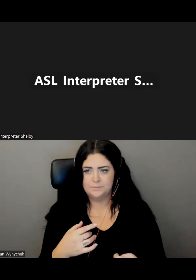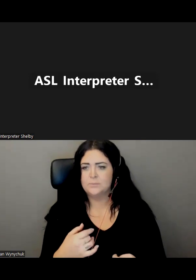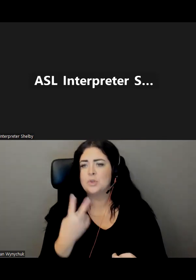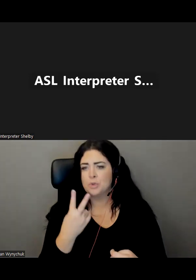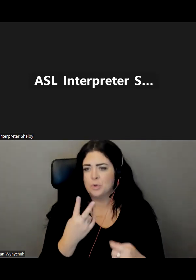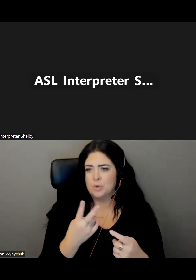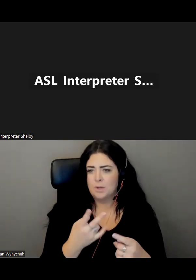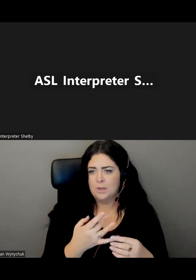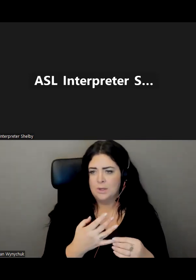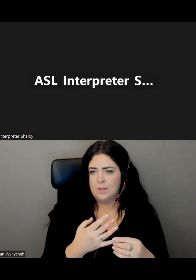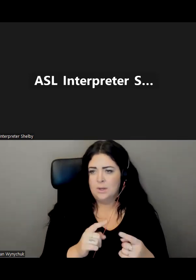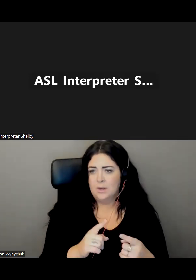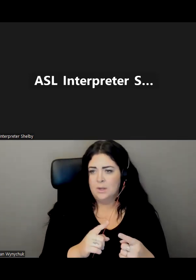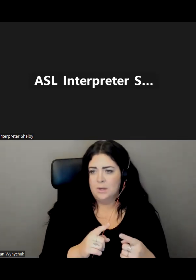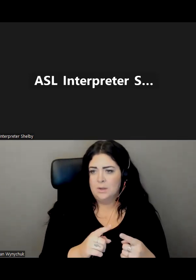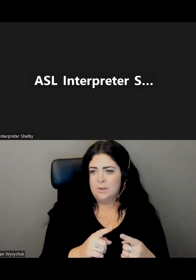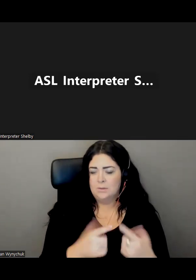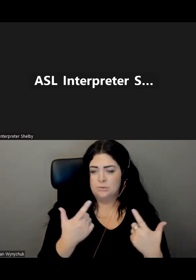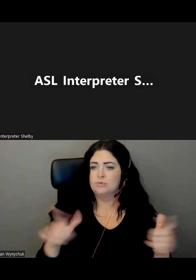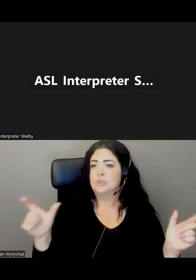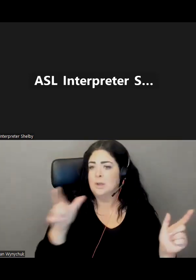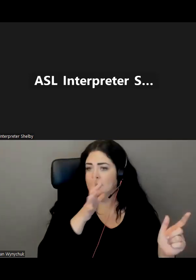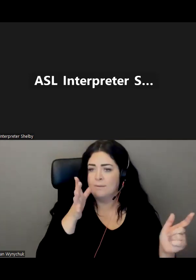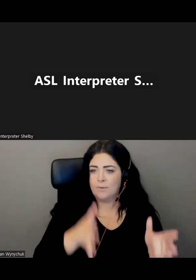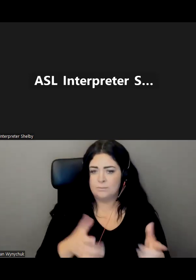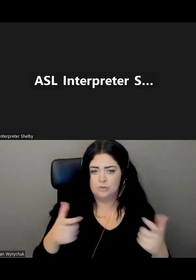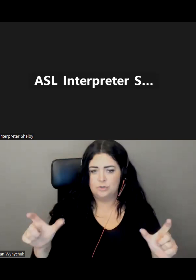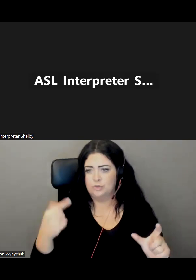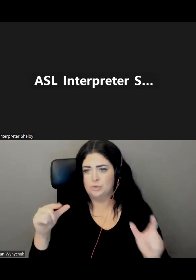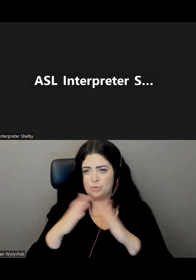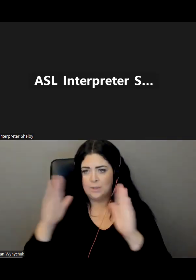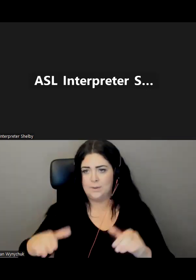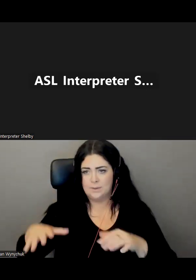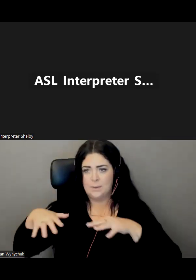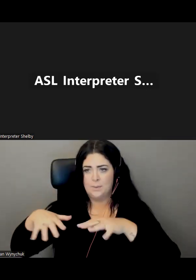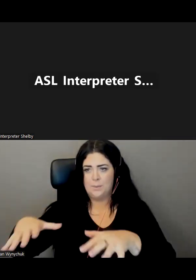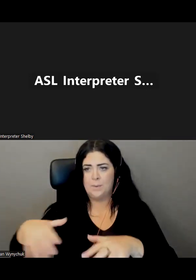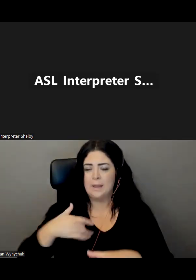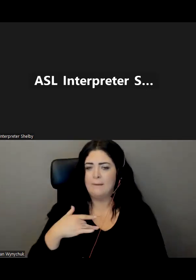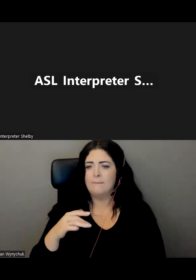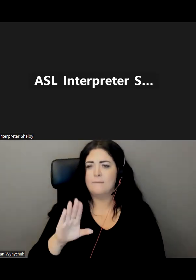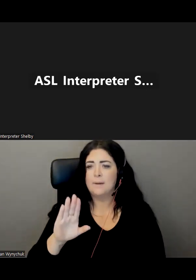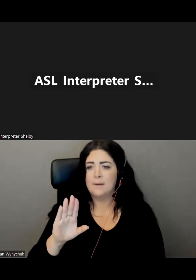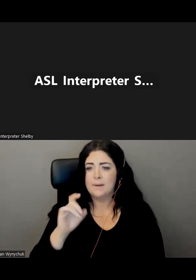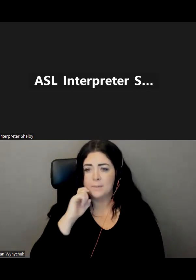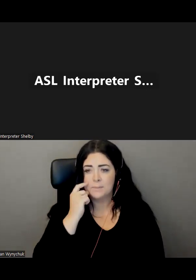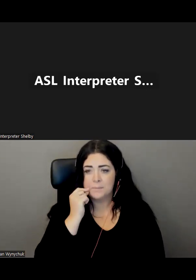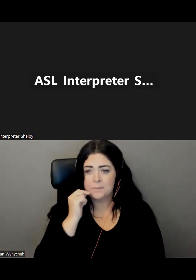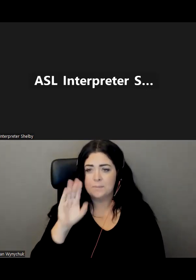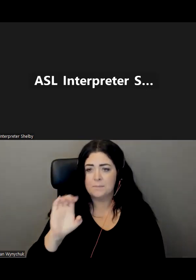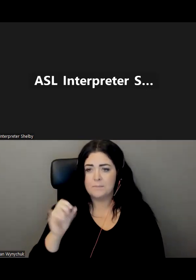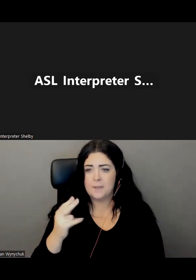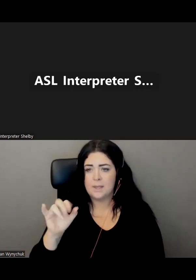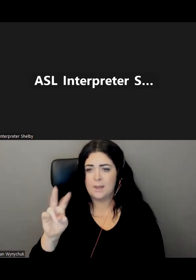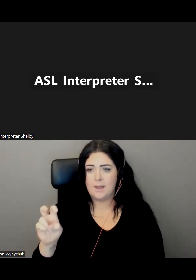methods. So big farmers, big greenhouses, they often will take a beehive and they will actually put it in the greenhouse. That's a